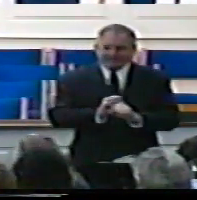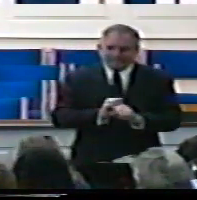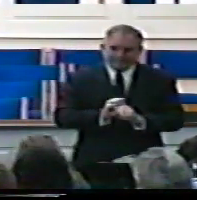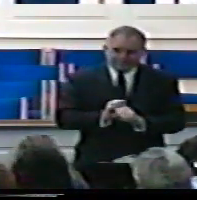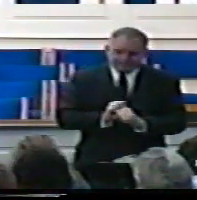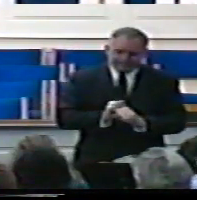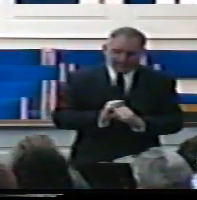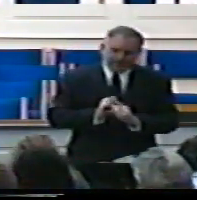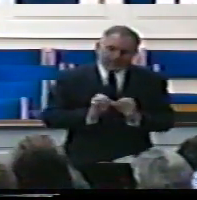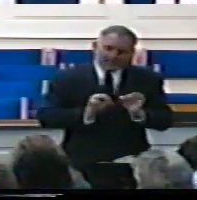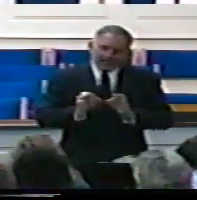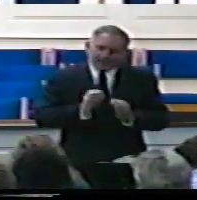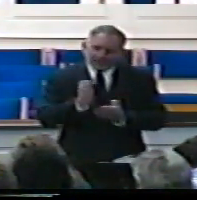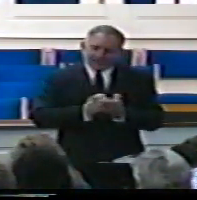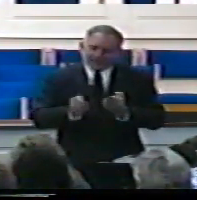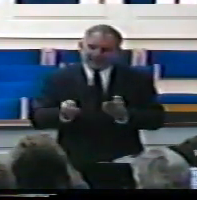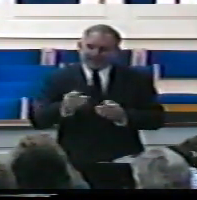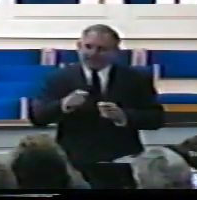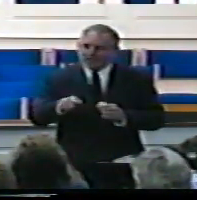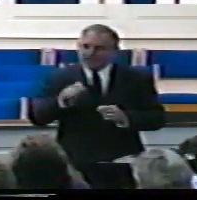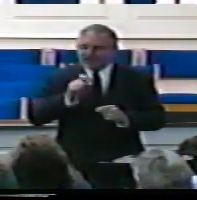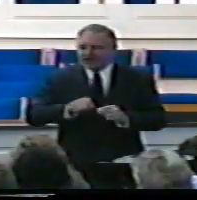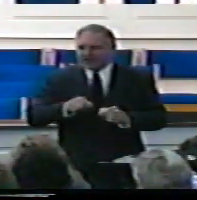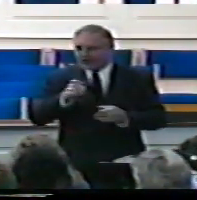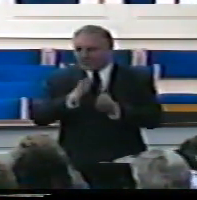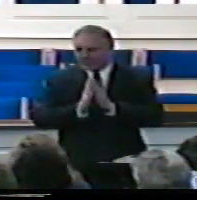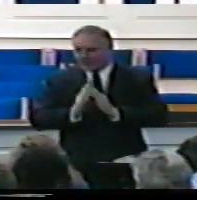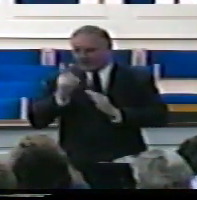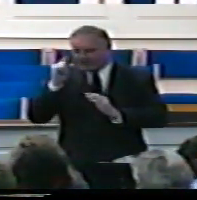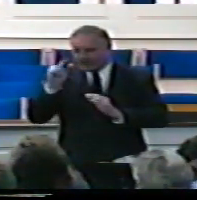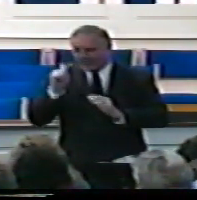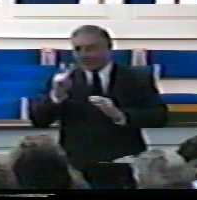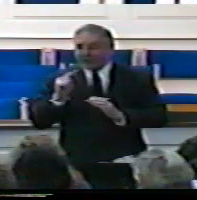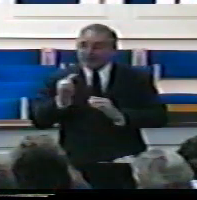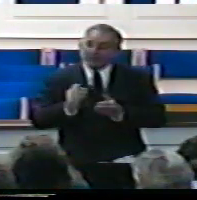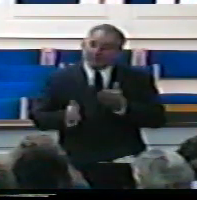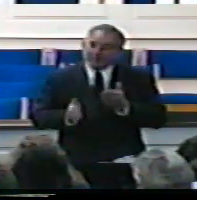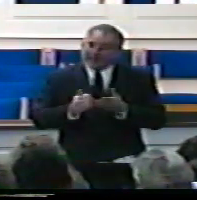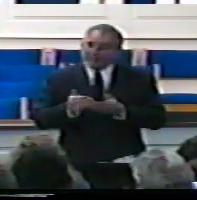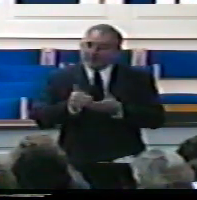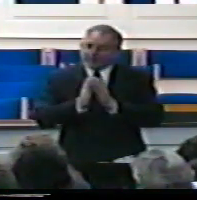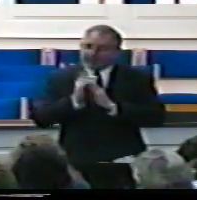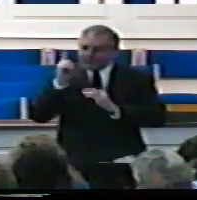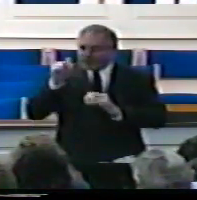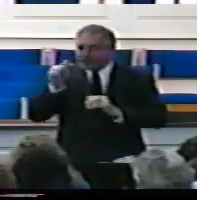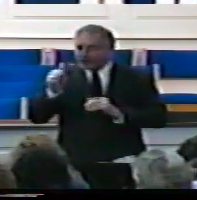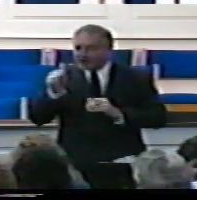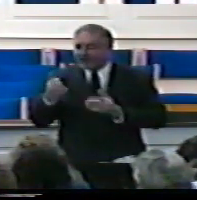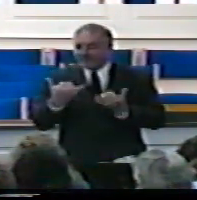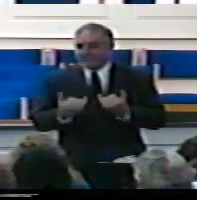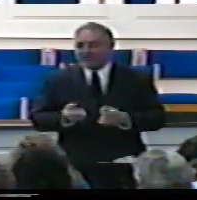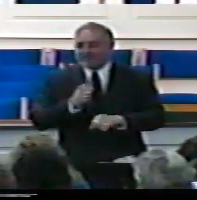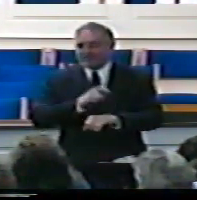Somebody talk with God about tonight. Pray for someone. Pray for yourself. You come. We'll wait just a few minutes.